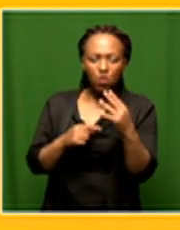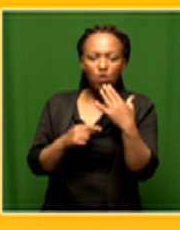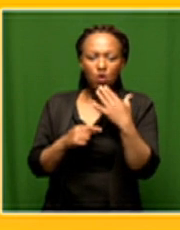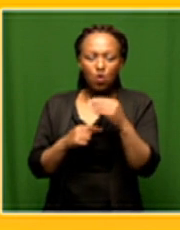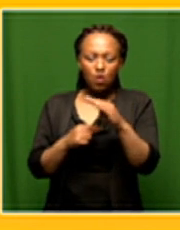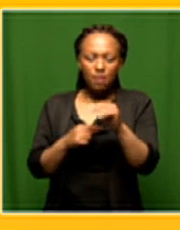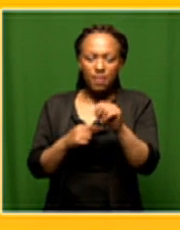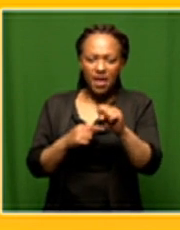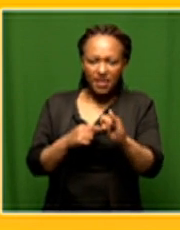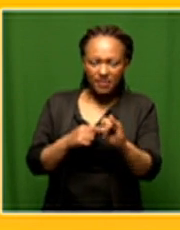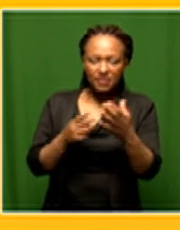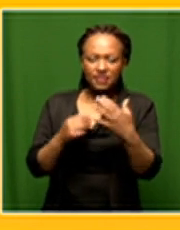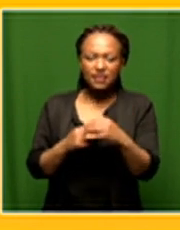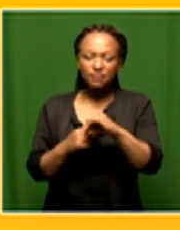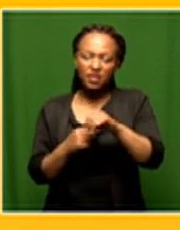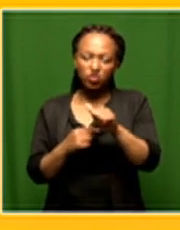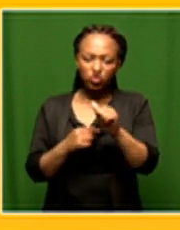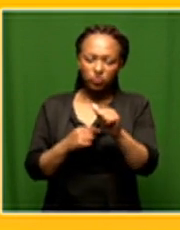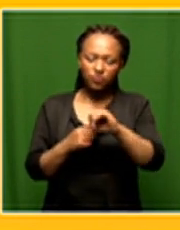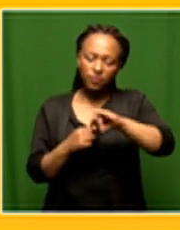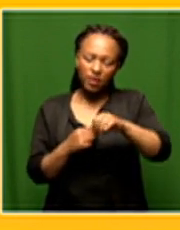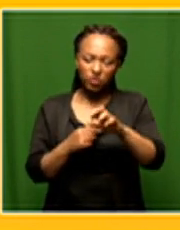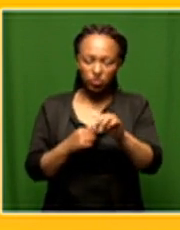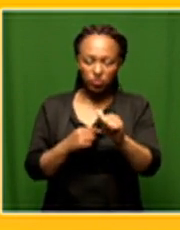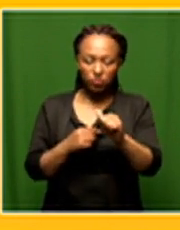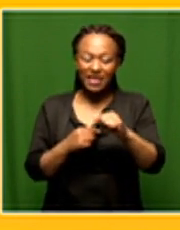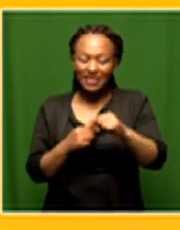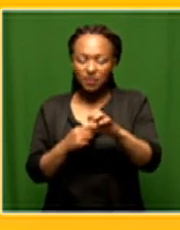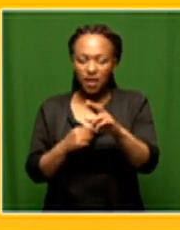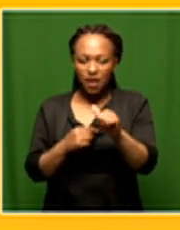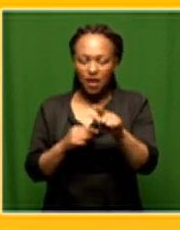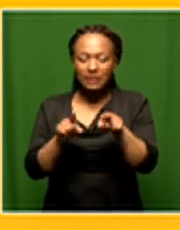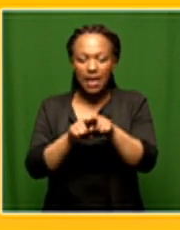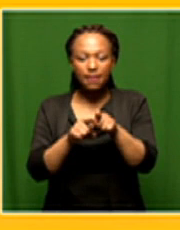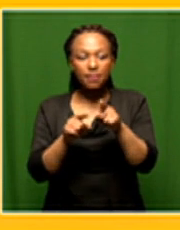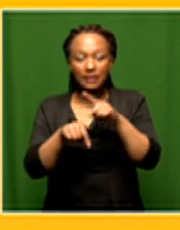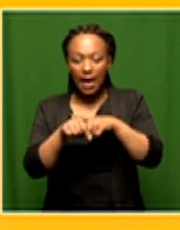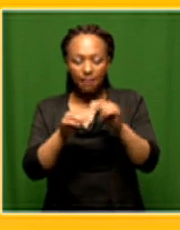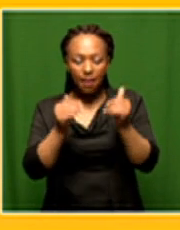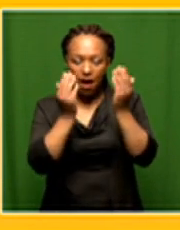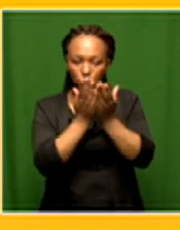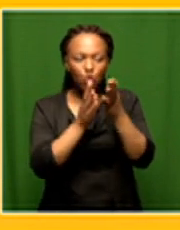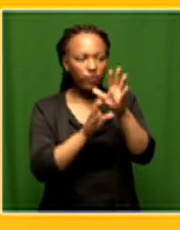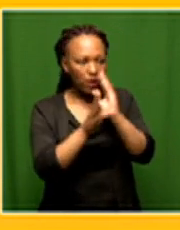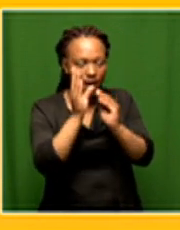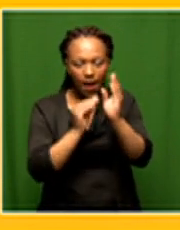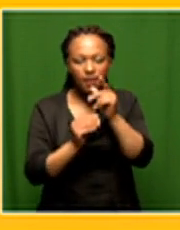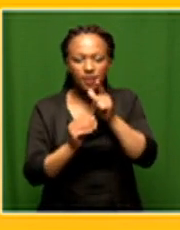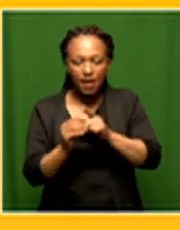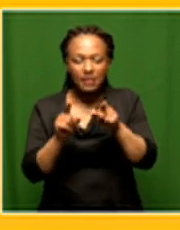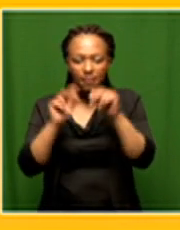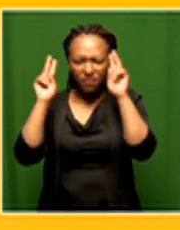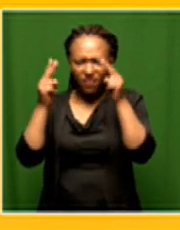Bessie Head, Gerard Sokoto, these are people we learned about when we were in high school and varsity. And I think those are,